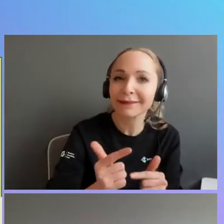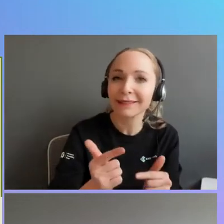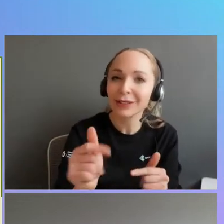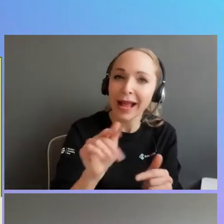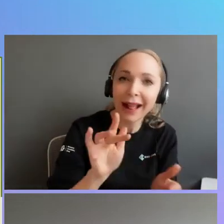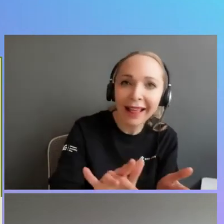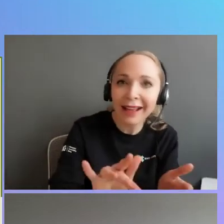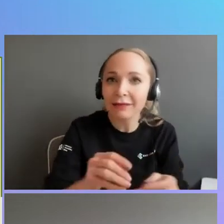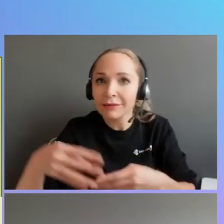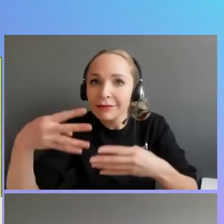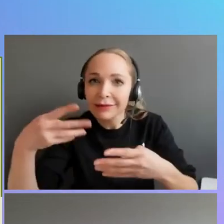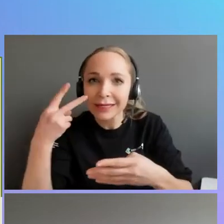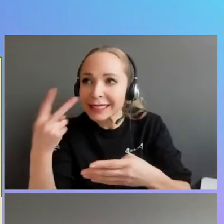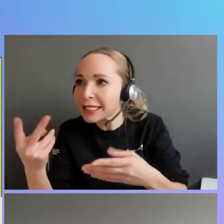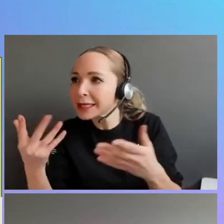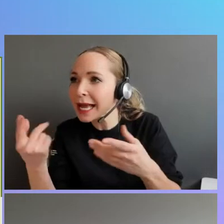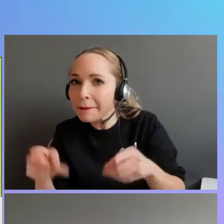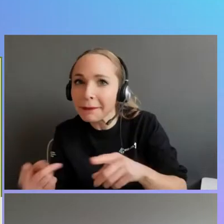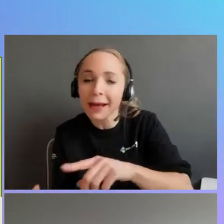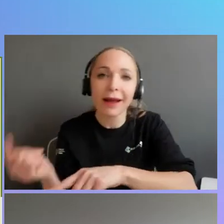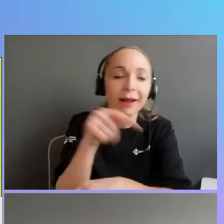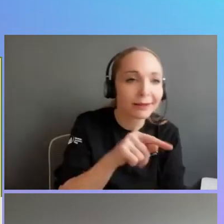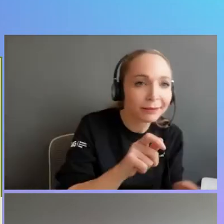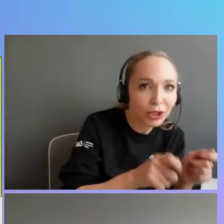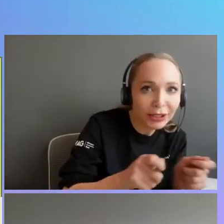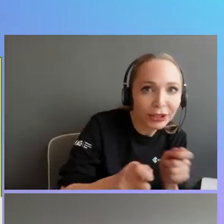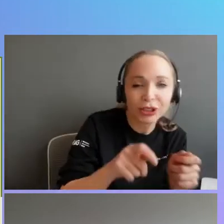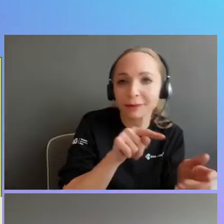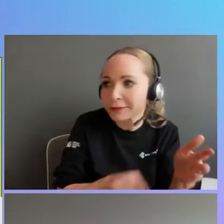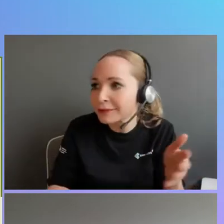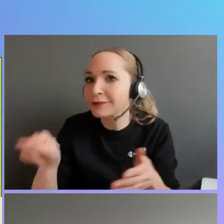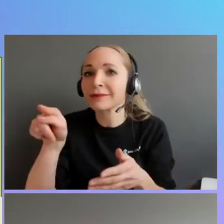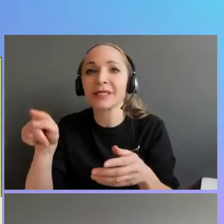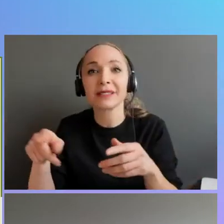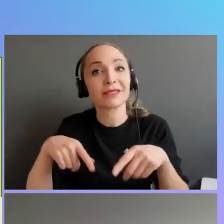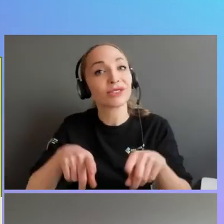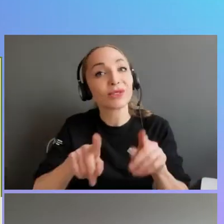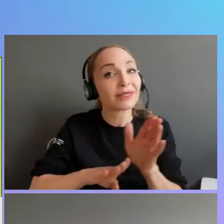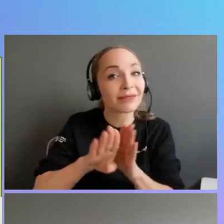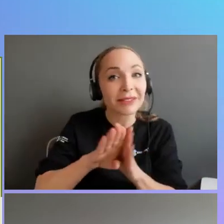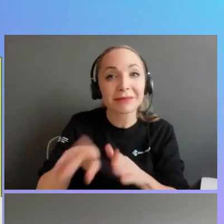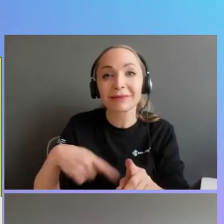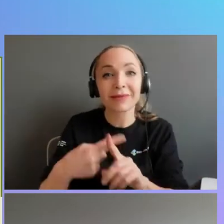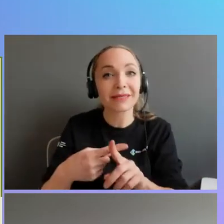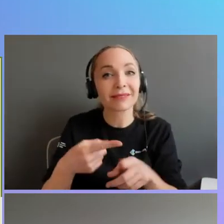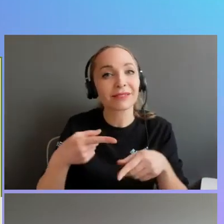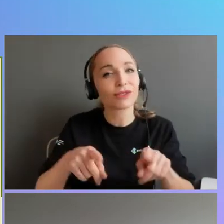both during development and during discussion between